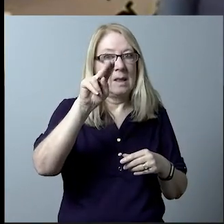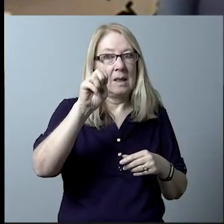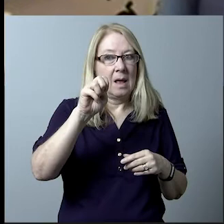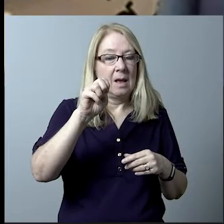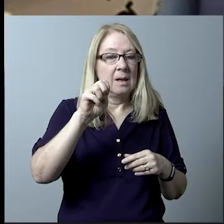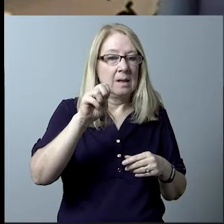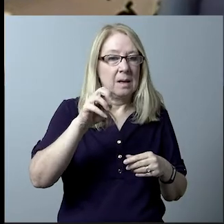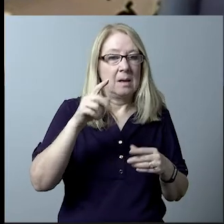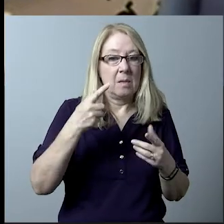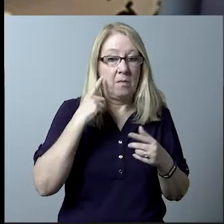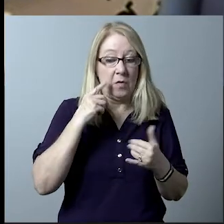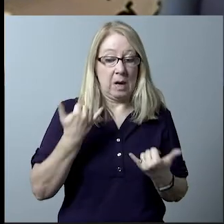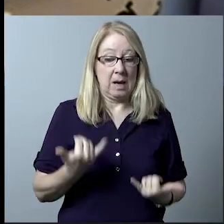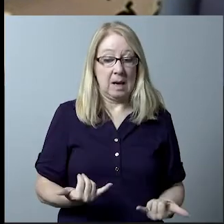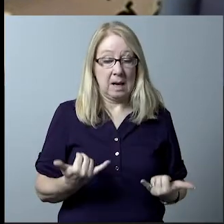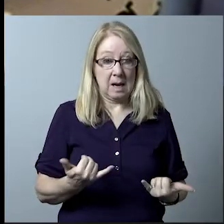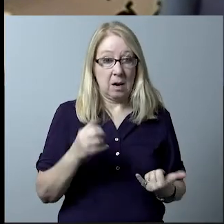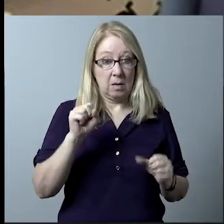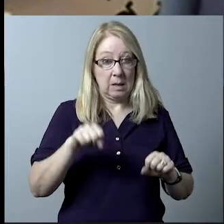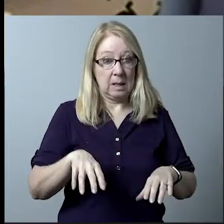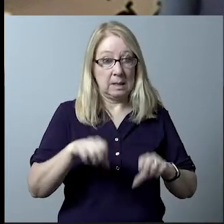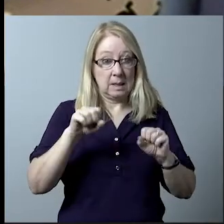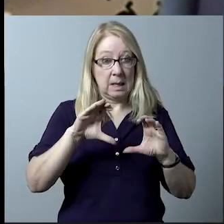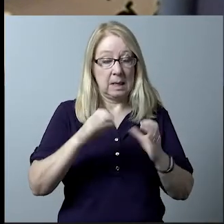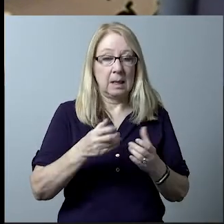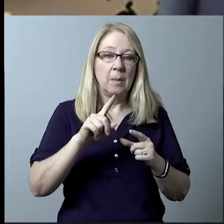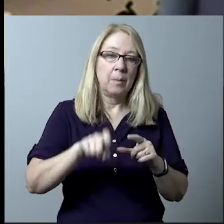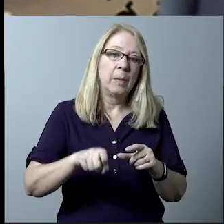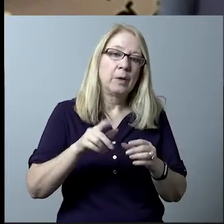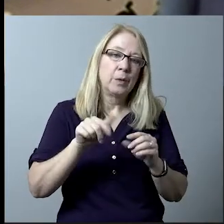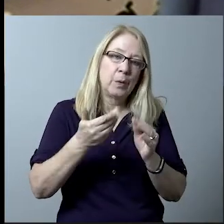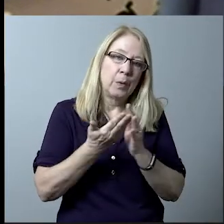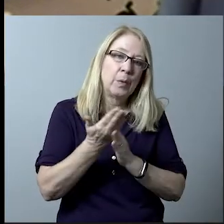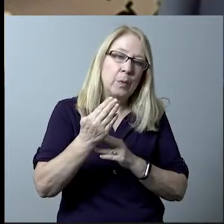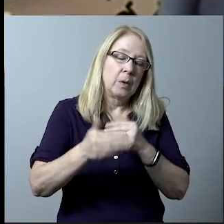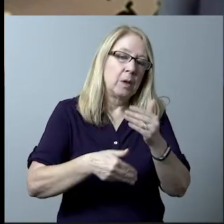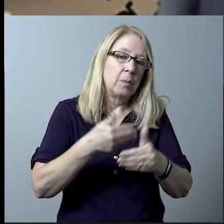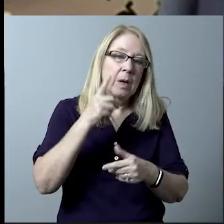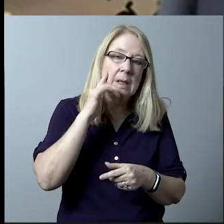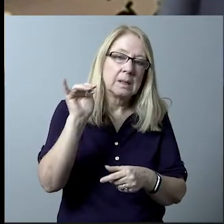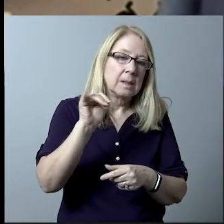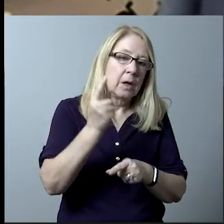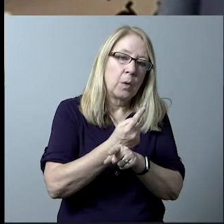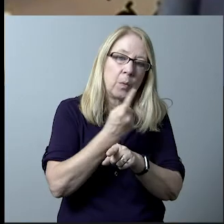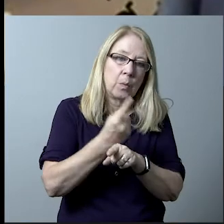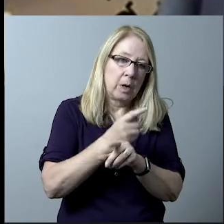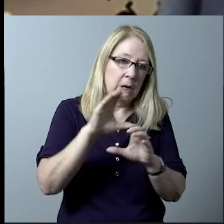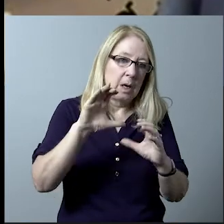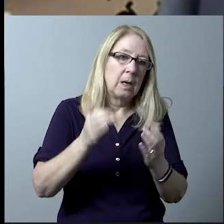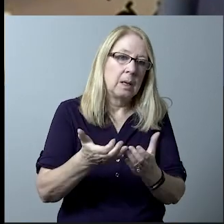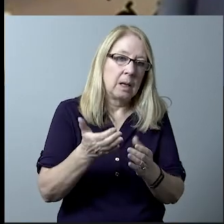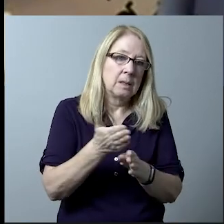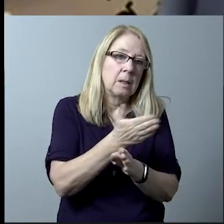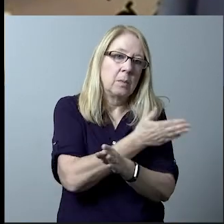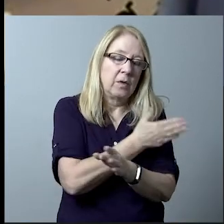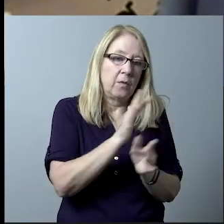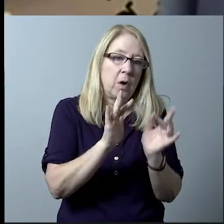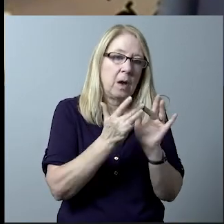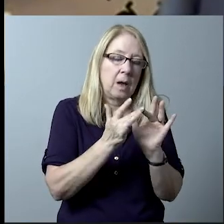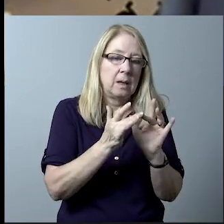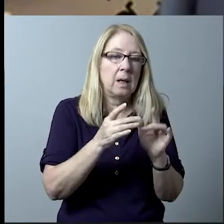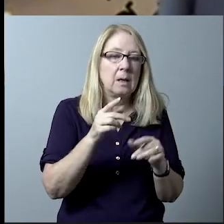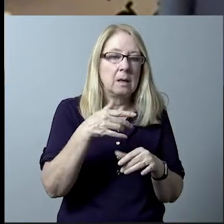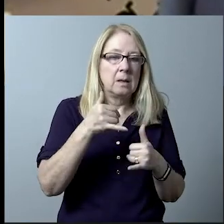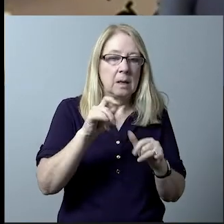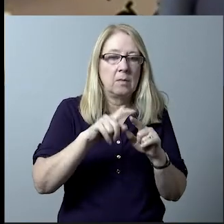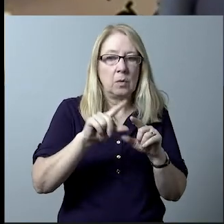think more to come, but at this point, they can take classes, but they have to go through the process, just like you would take a class even prior to